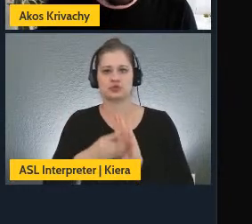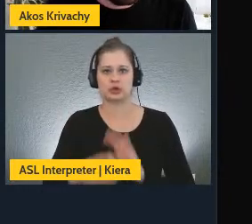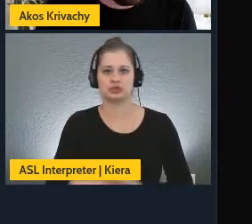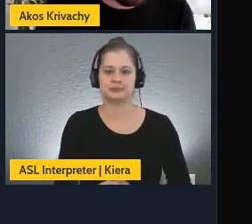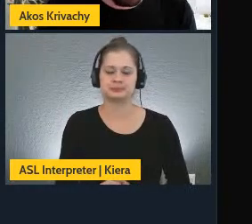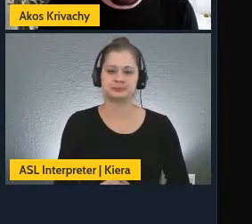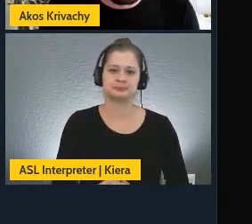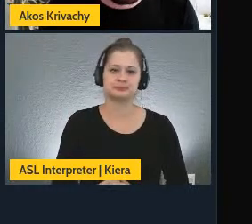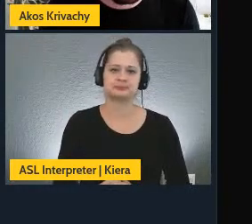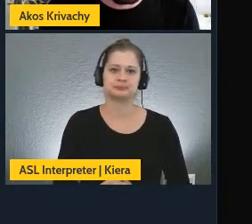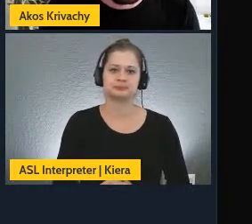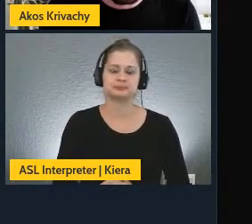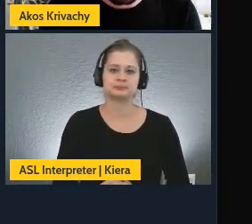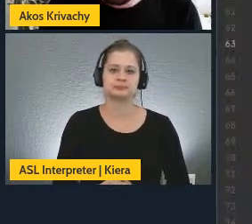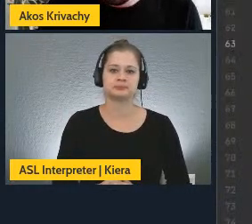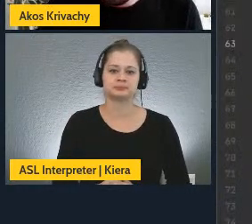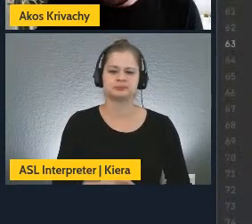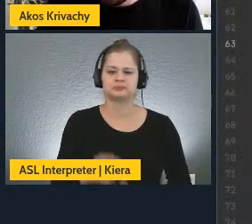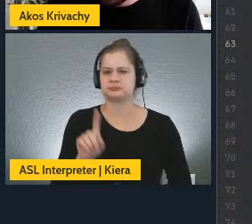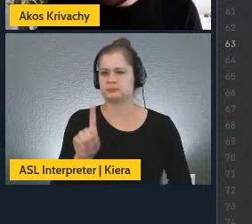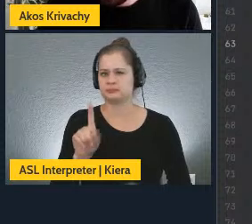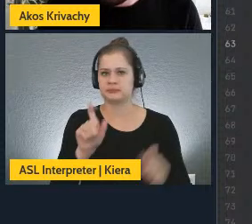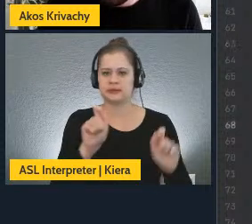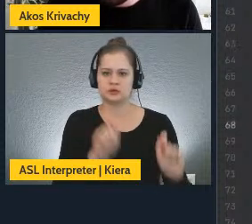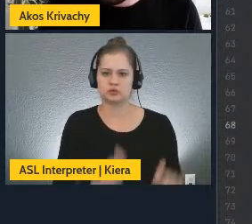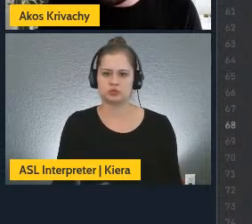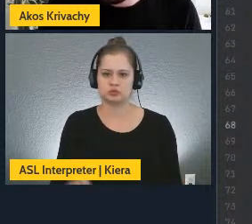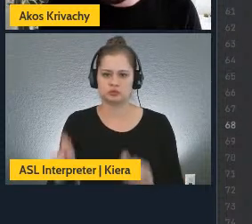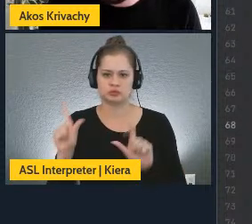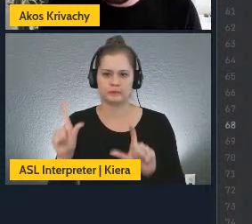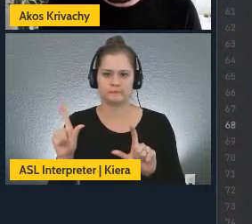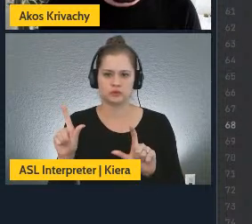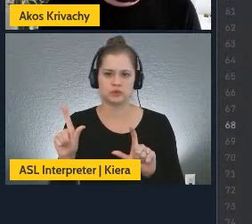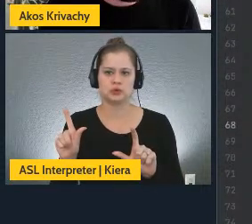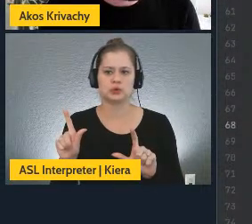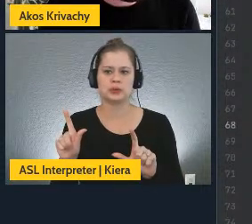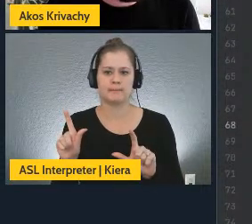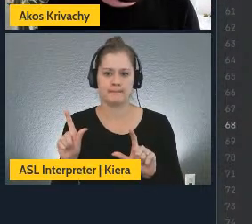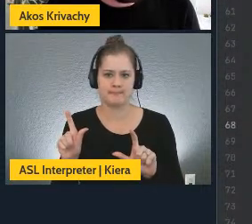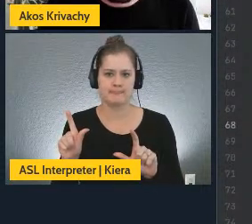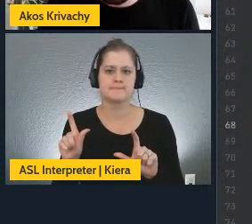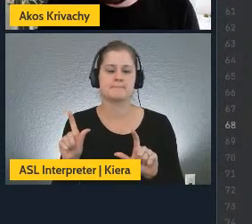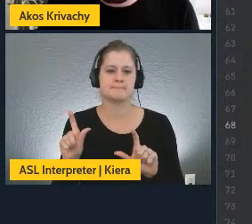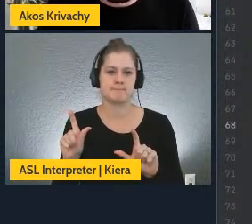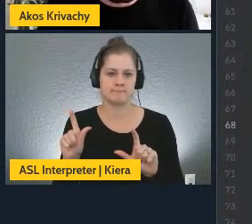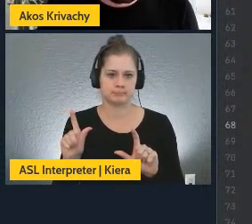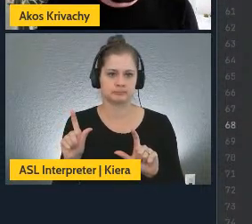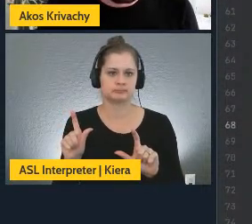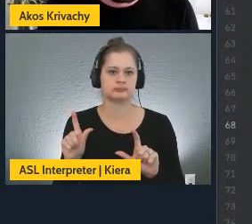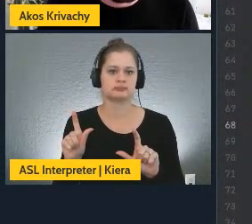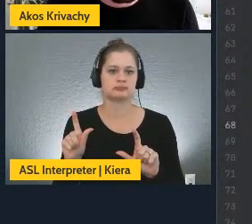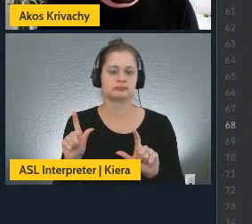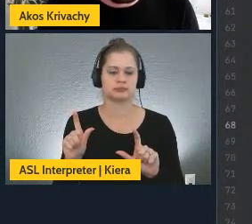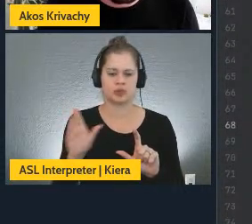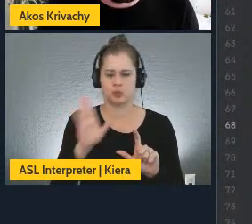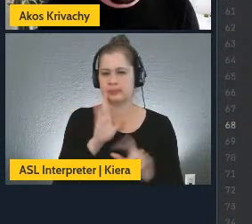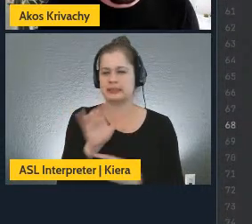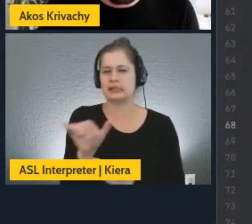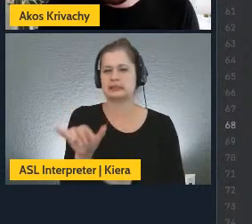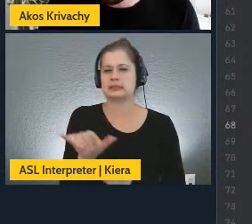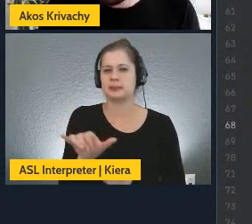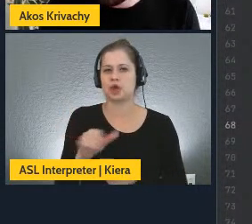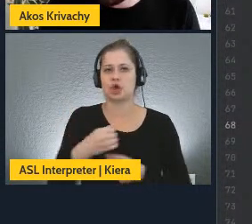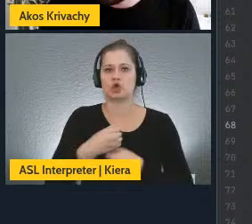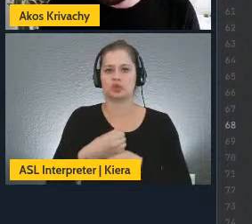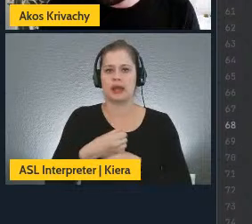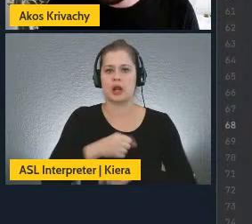switch over to my IDE. And here we'll look at a very similar create workspace